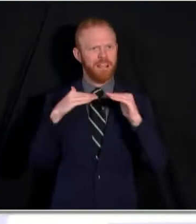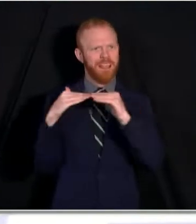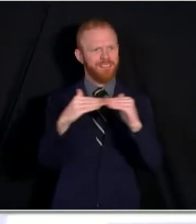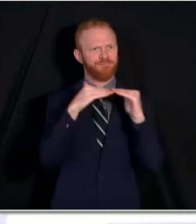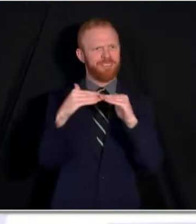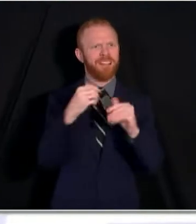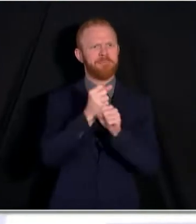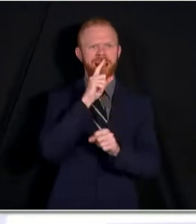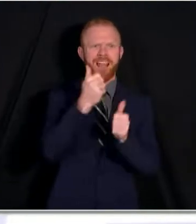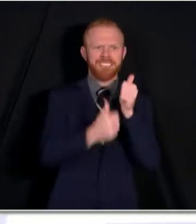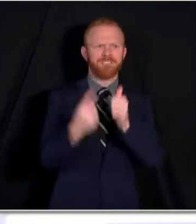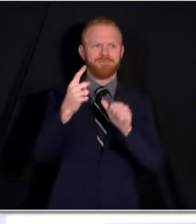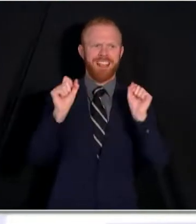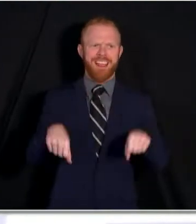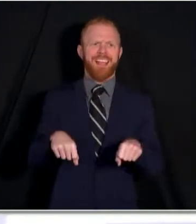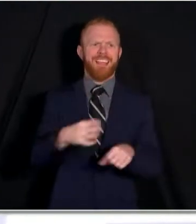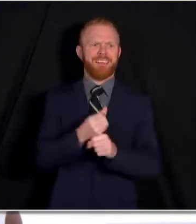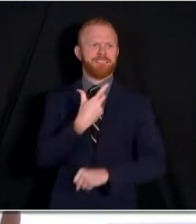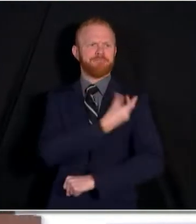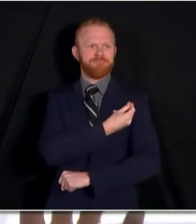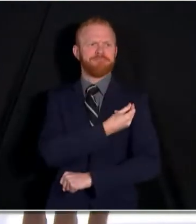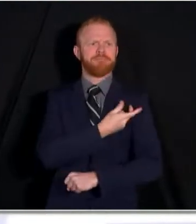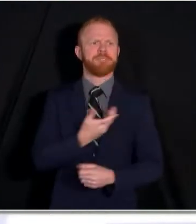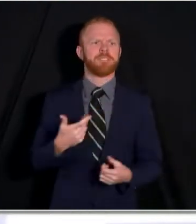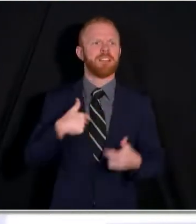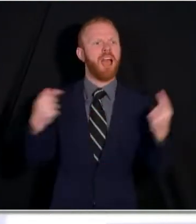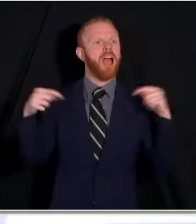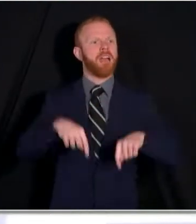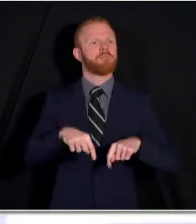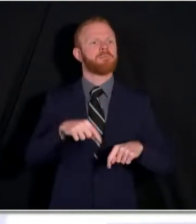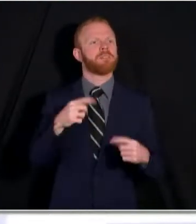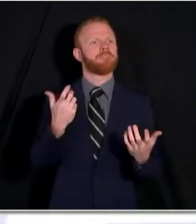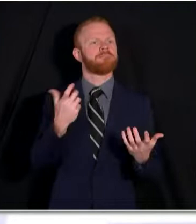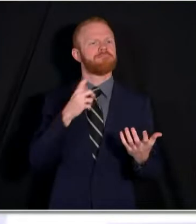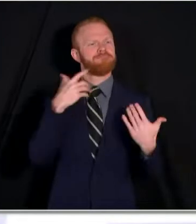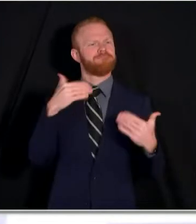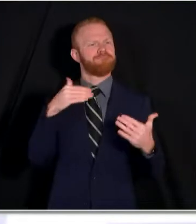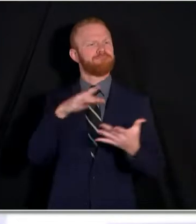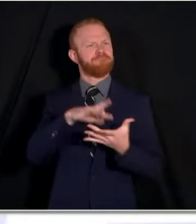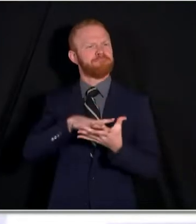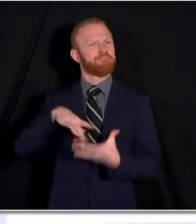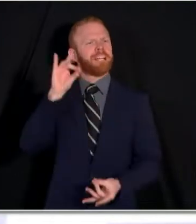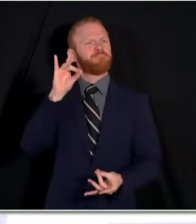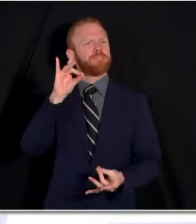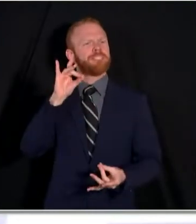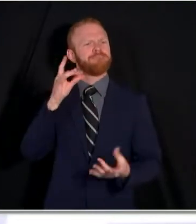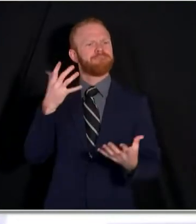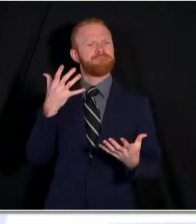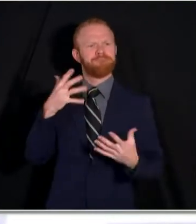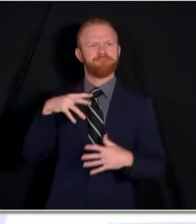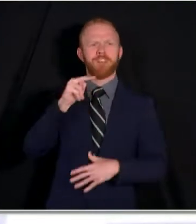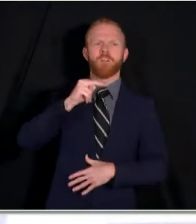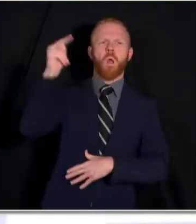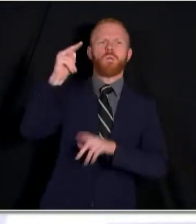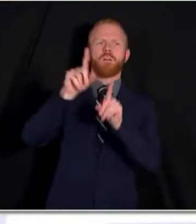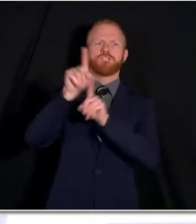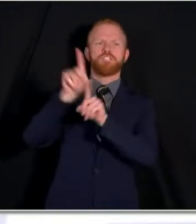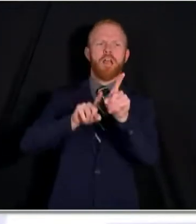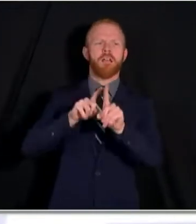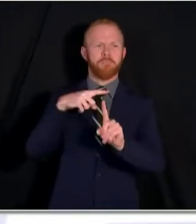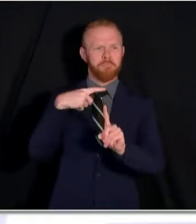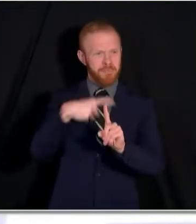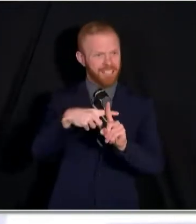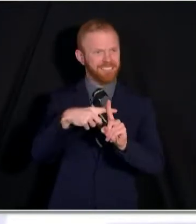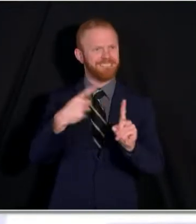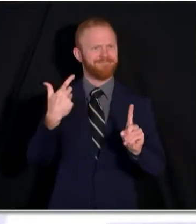here today, not just the spirit, not just the platitude of this being a North Star. This is what this site is all